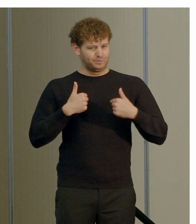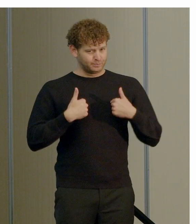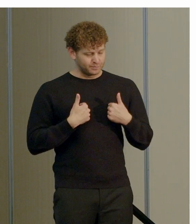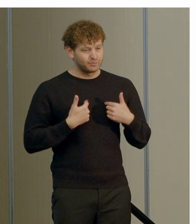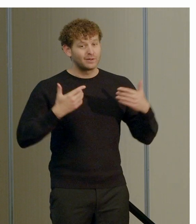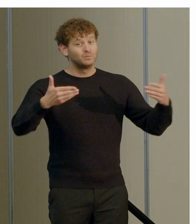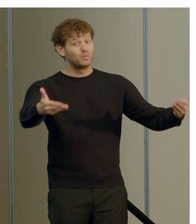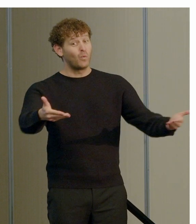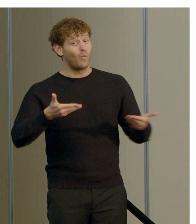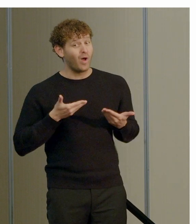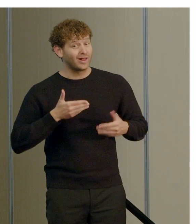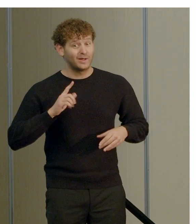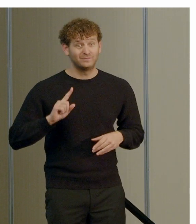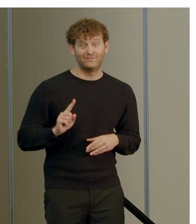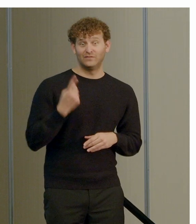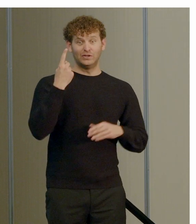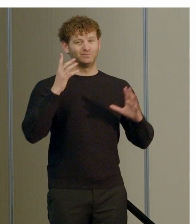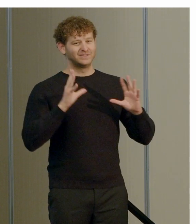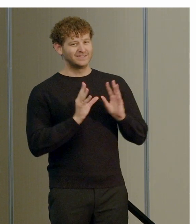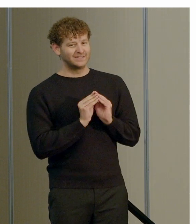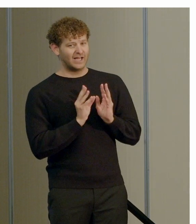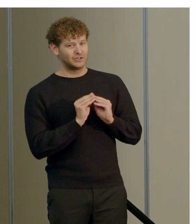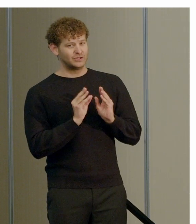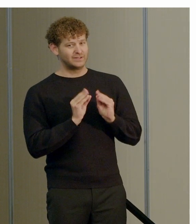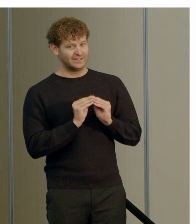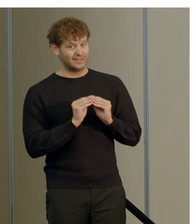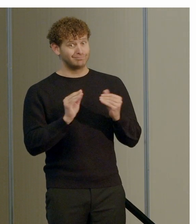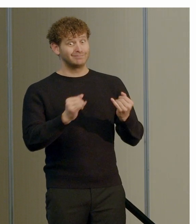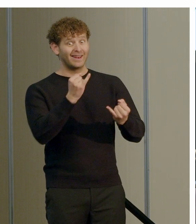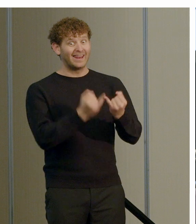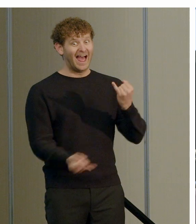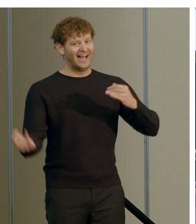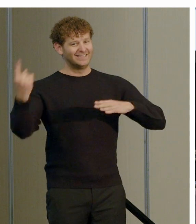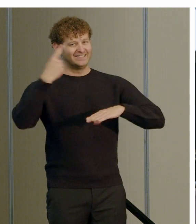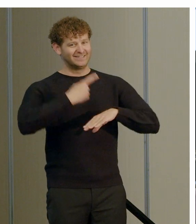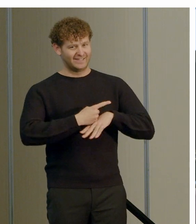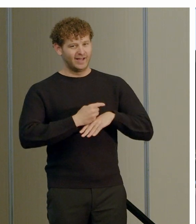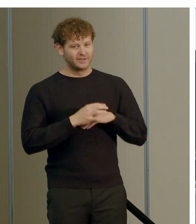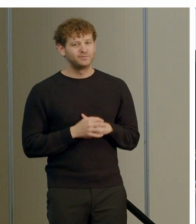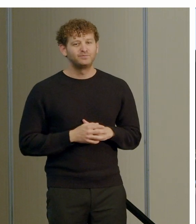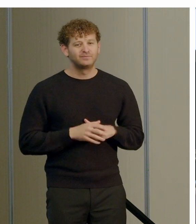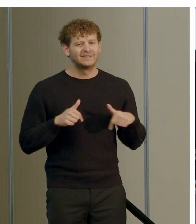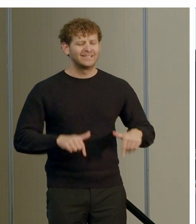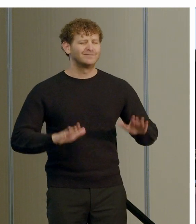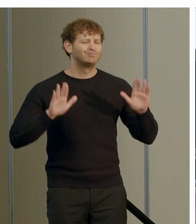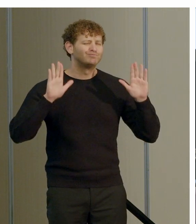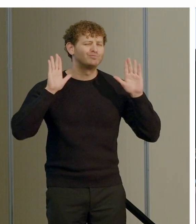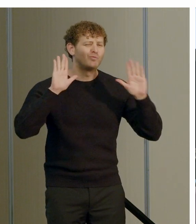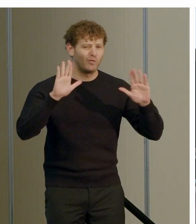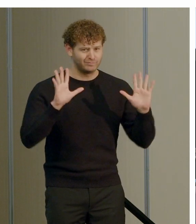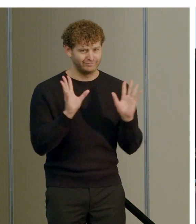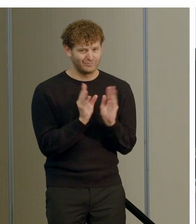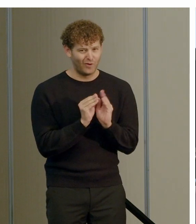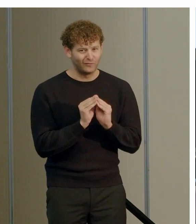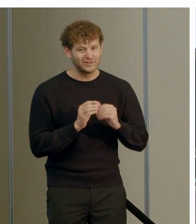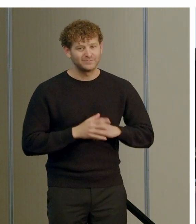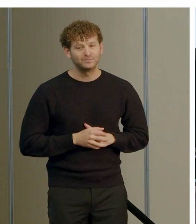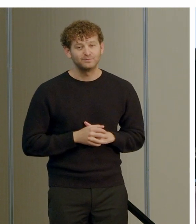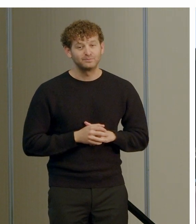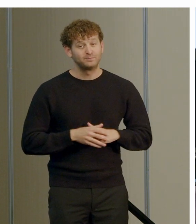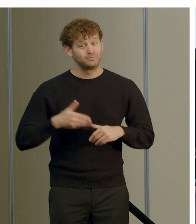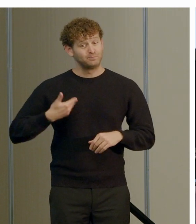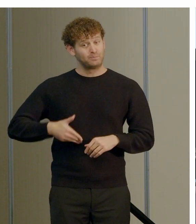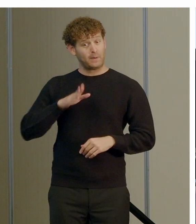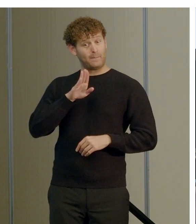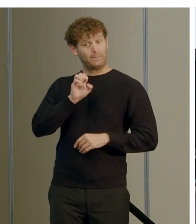first session of the last day of this incredible conference. My name is Betsy Sirk. I'm with NASA.